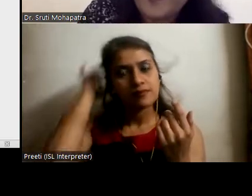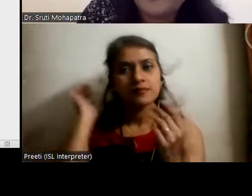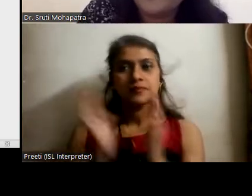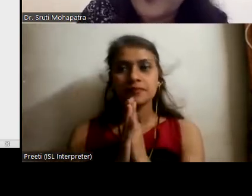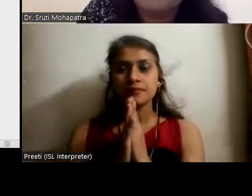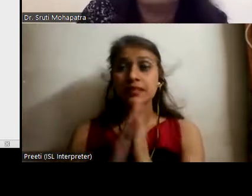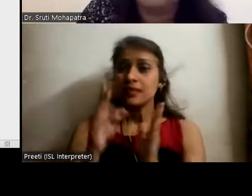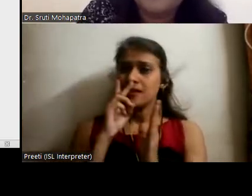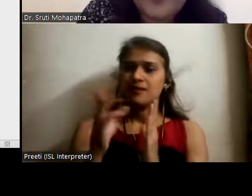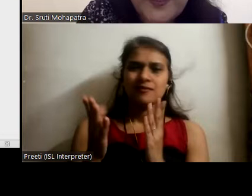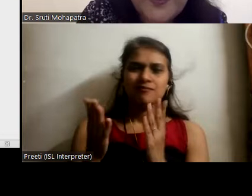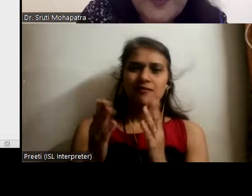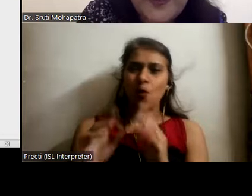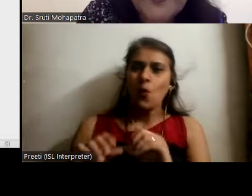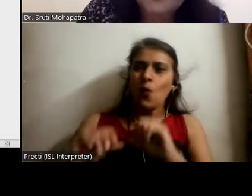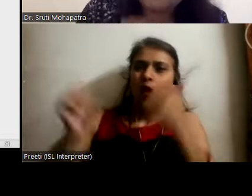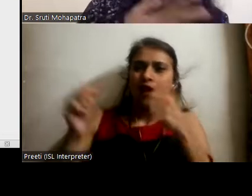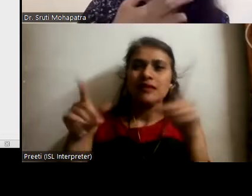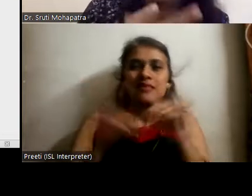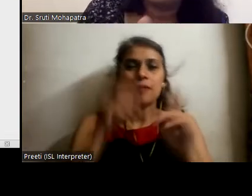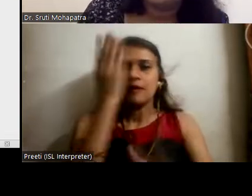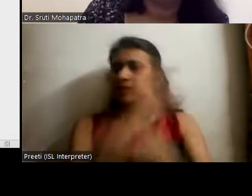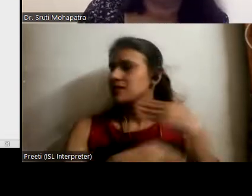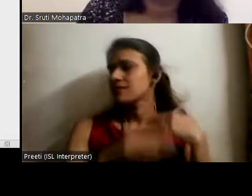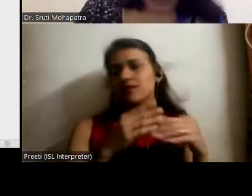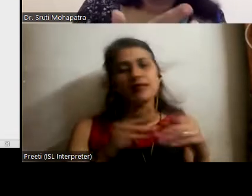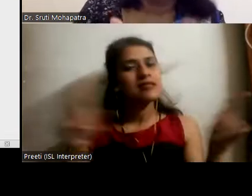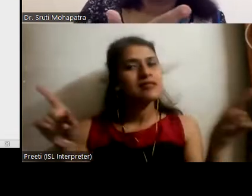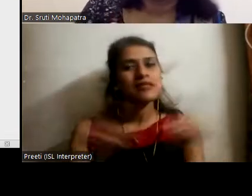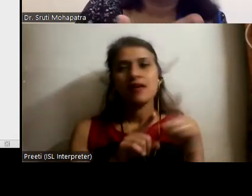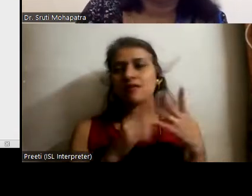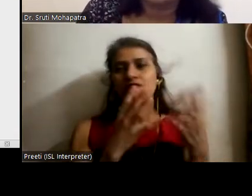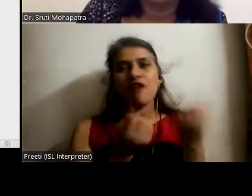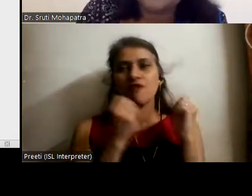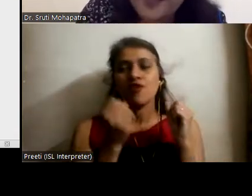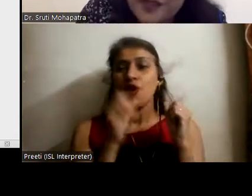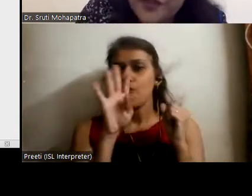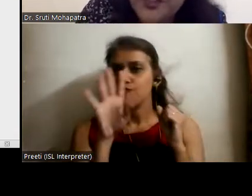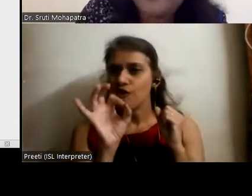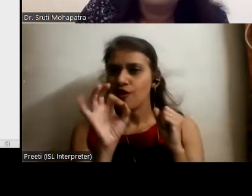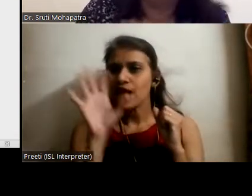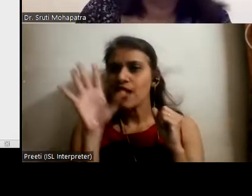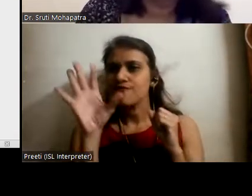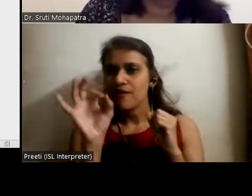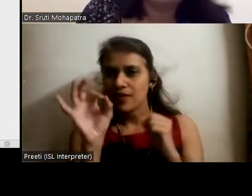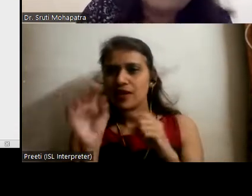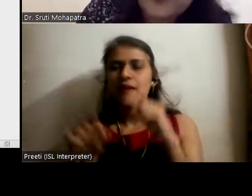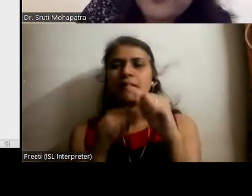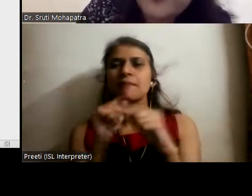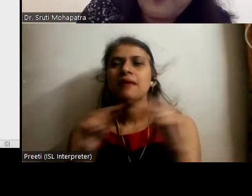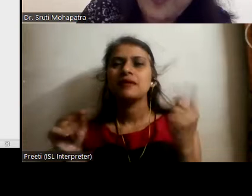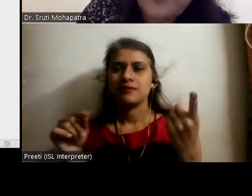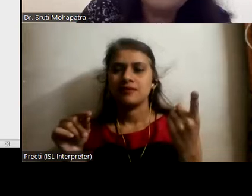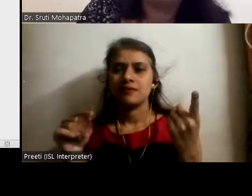far, far away for people with disabilities because we do not have that 40-50% reservation. What more